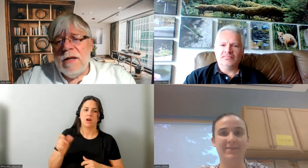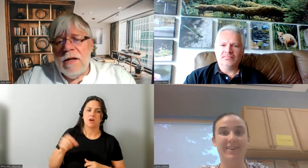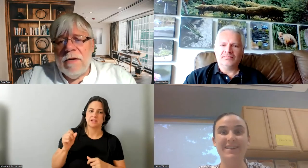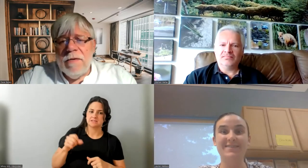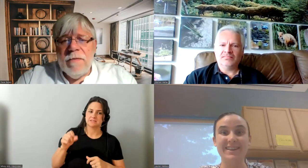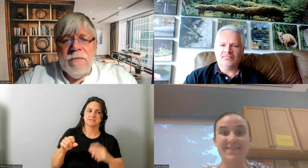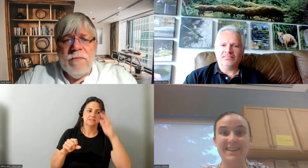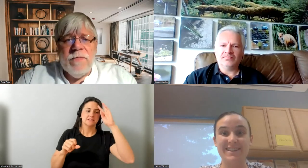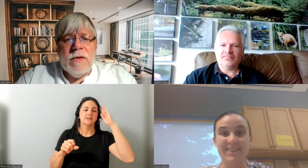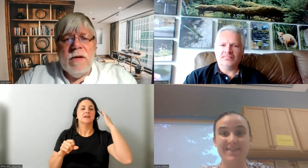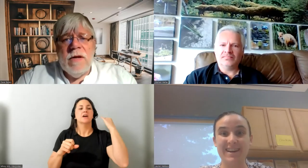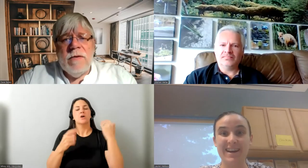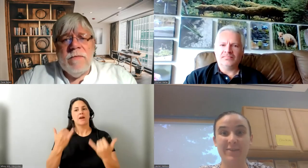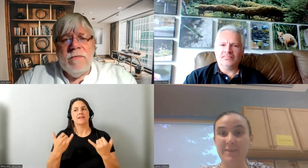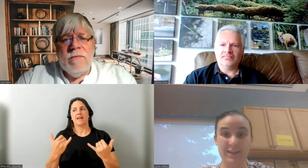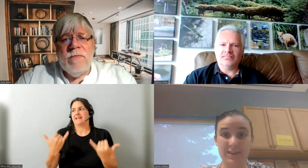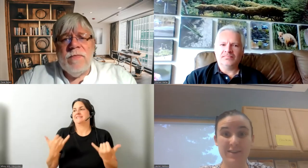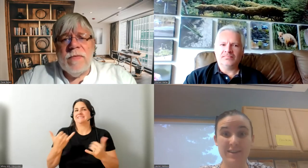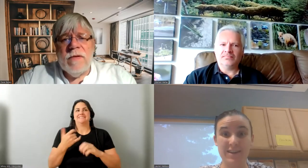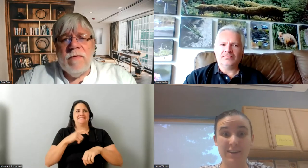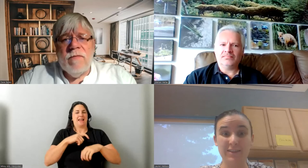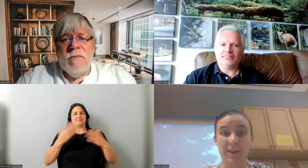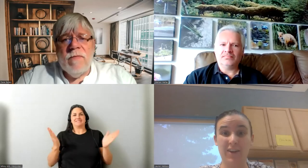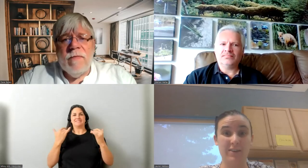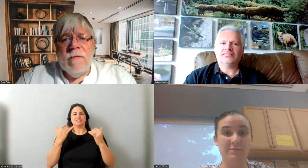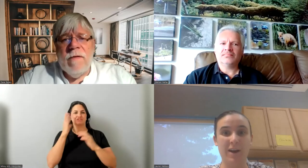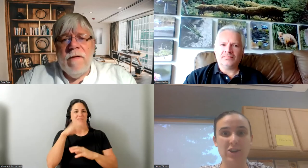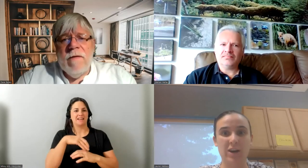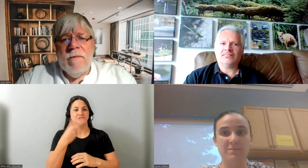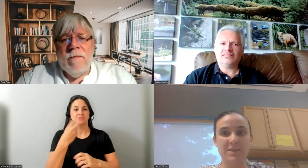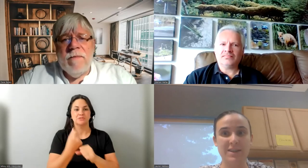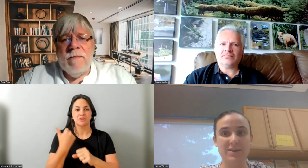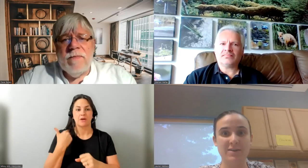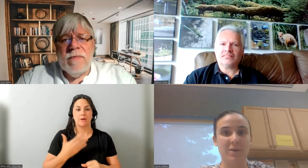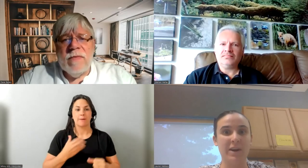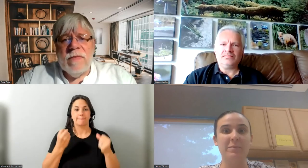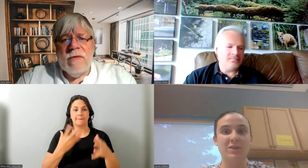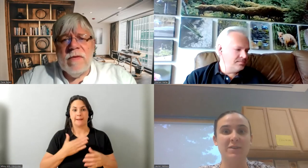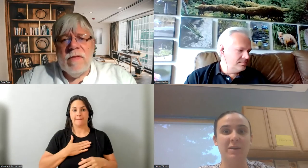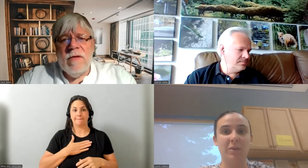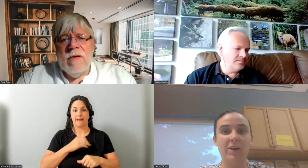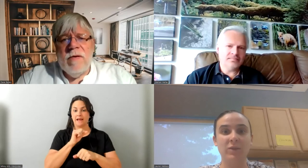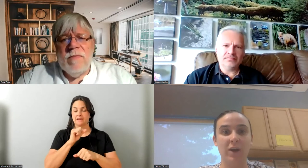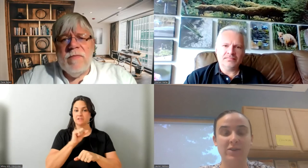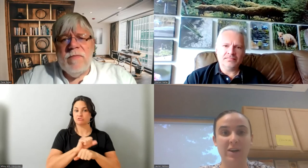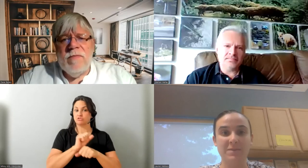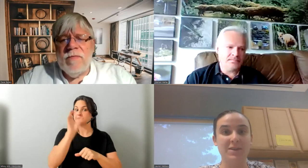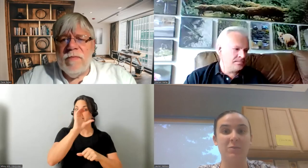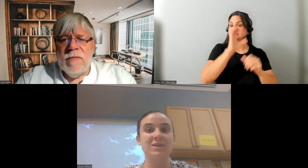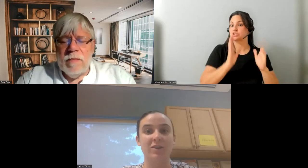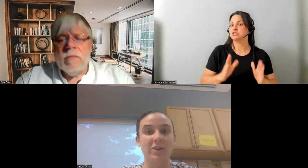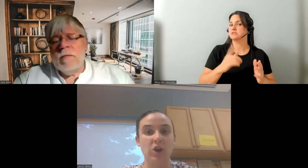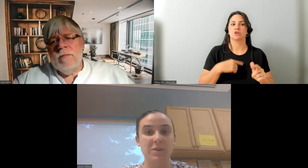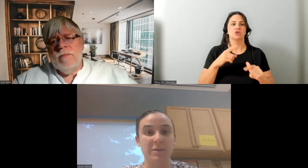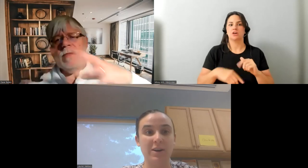um we're in really strange times right now because two years ago a lot of my job seekers were unable to even apply to a lot of jobs